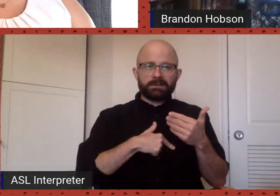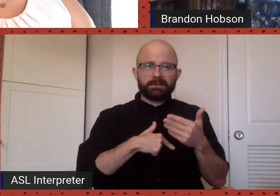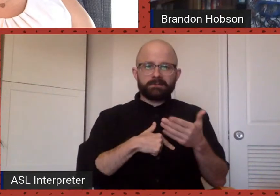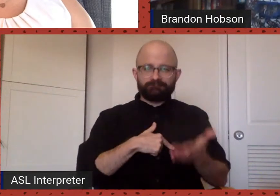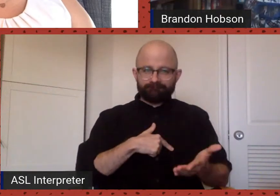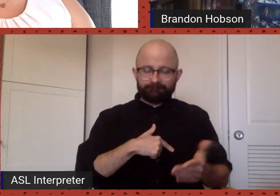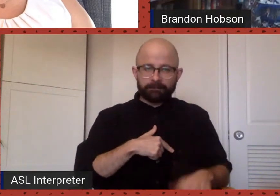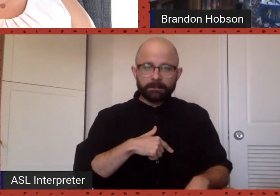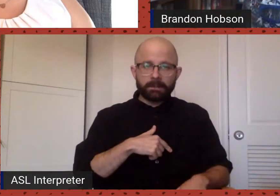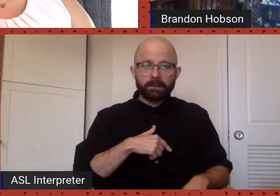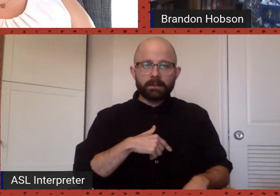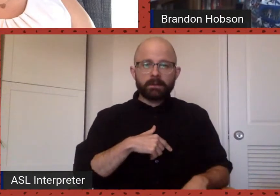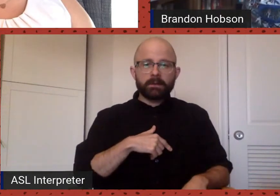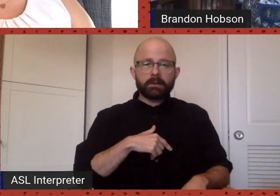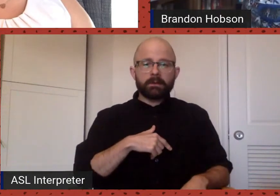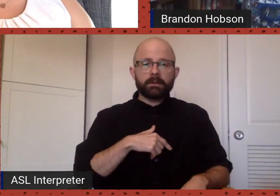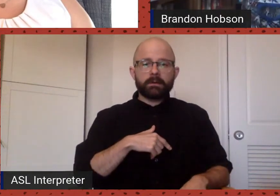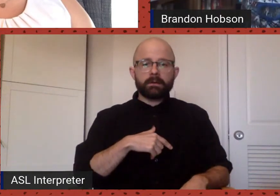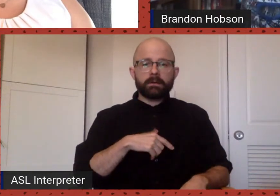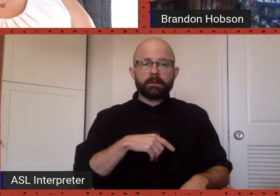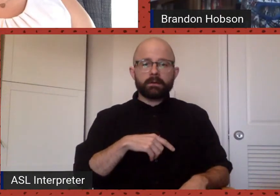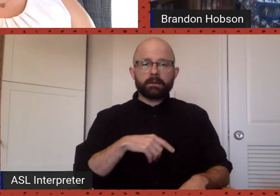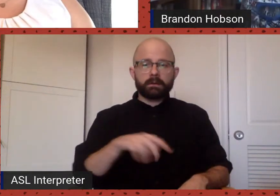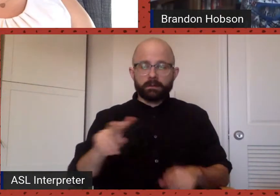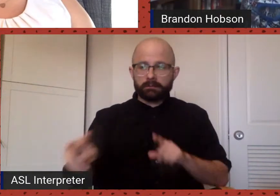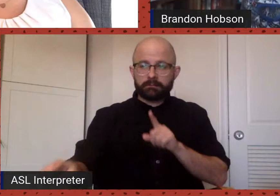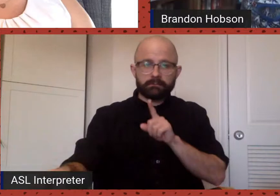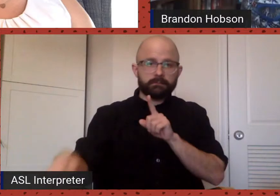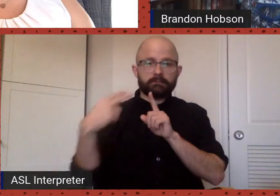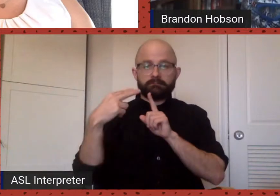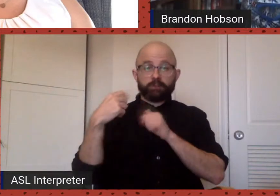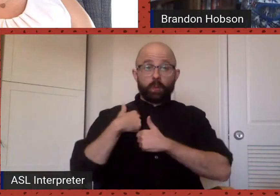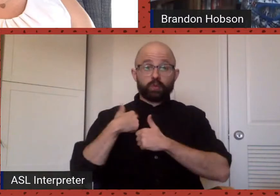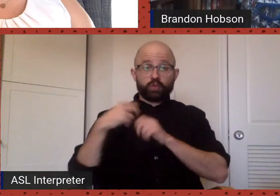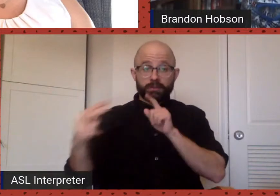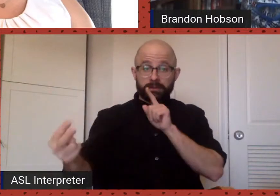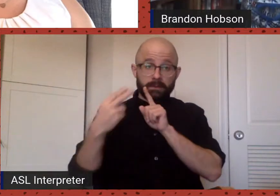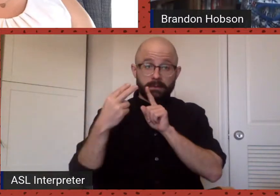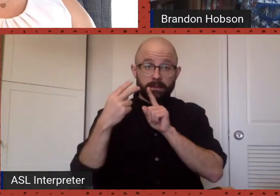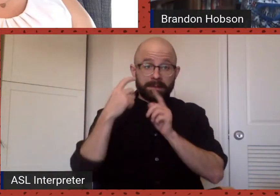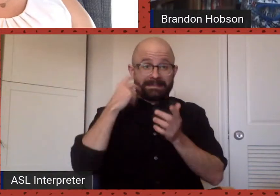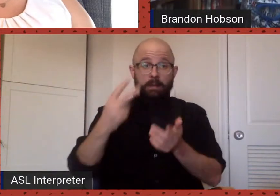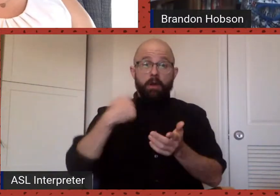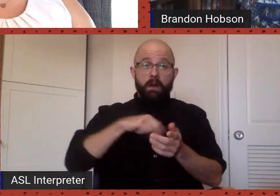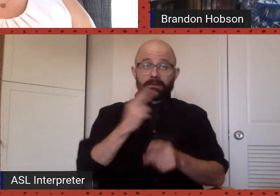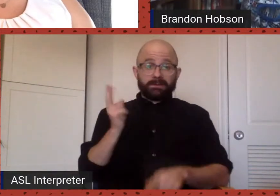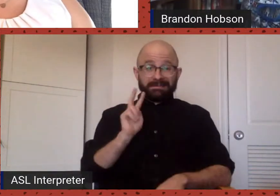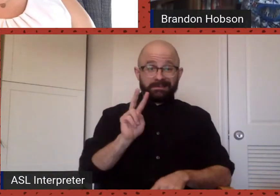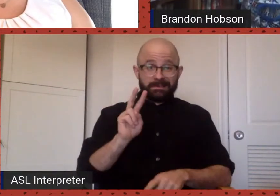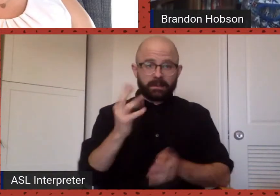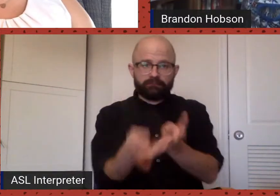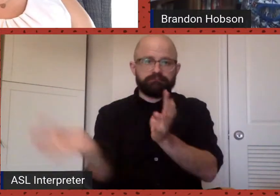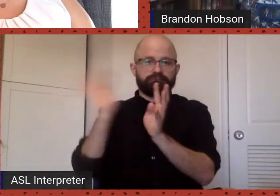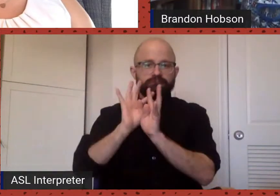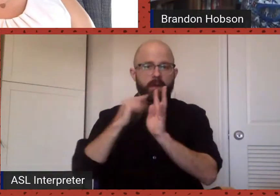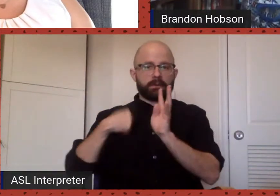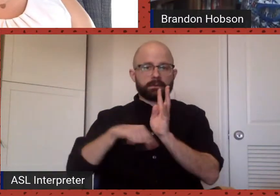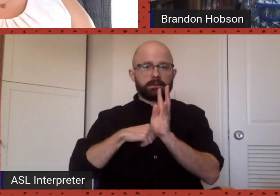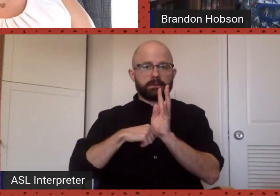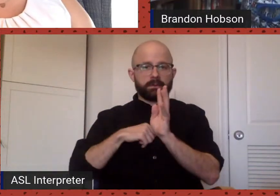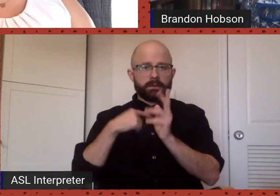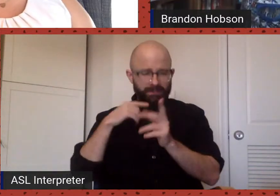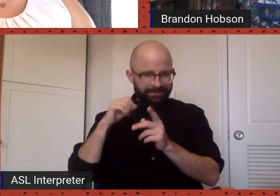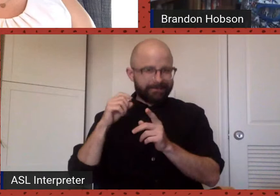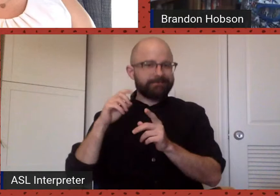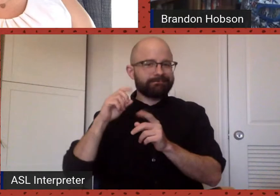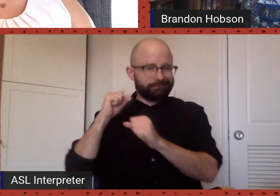once, the soldiers saw us approaching, and soon they surrounded us. We attacked and fought,